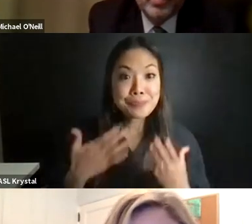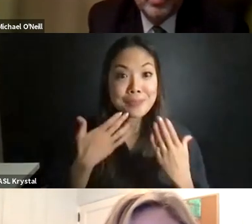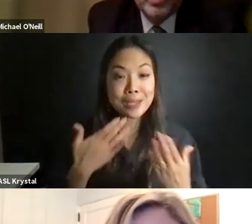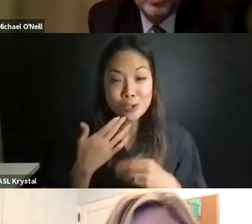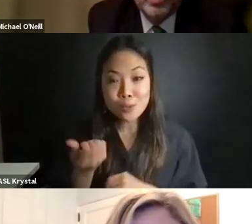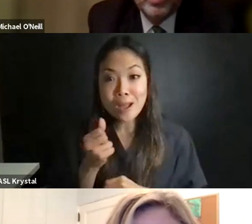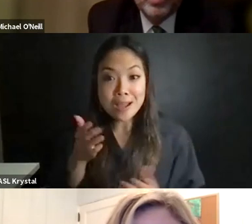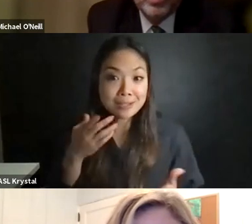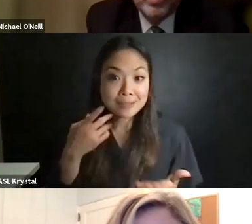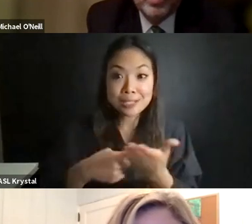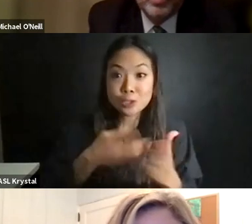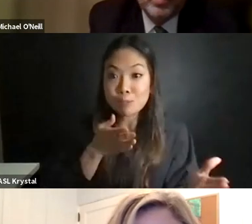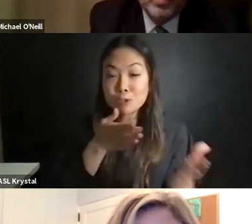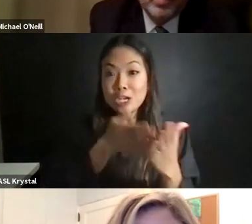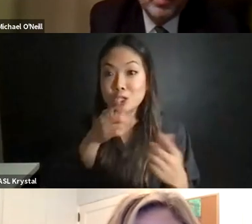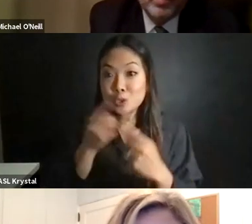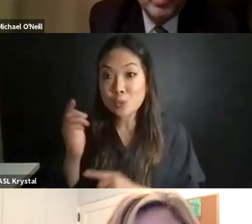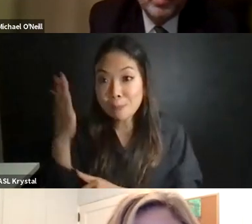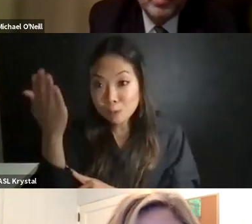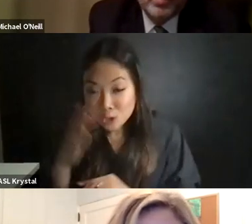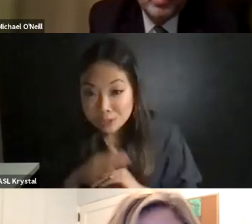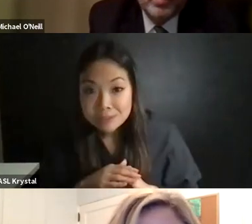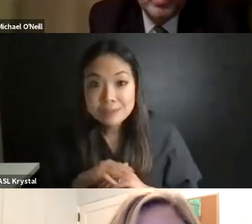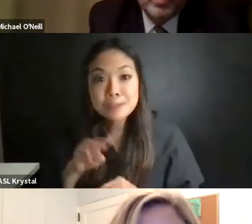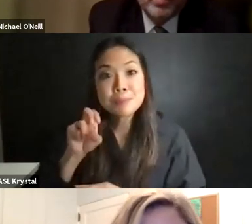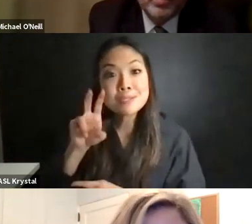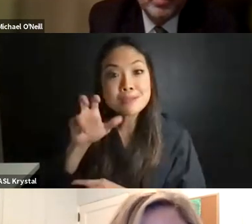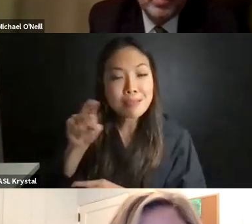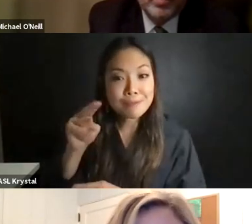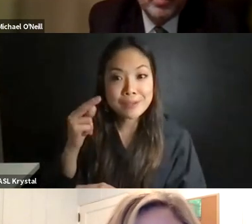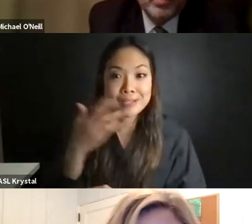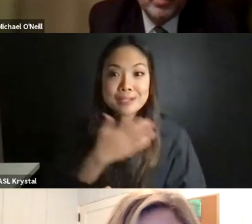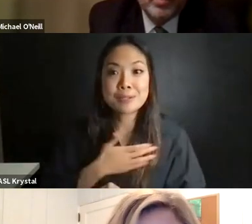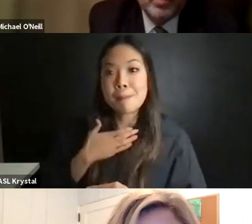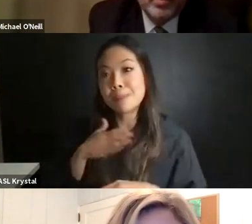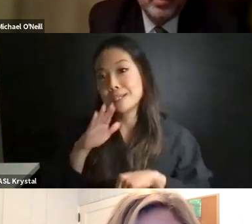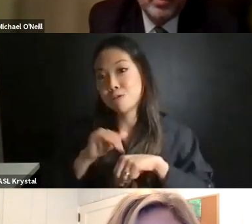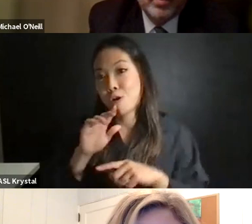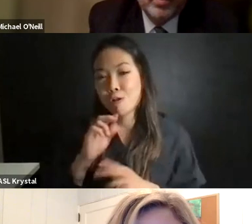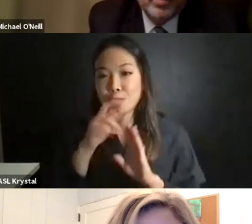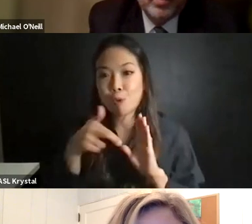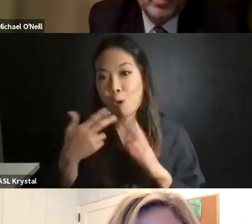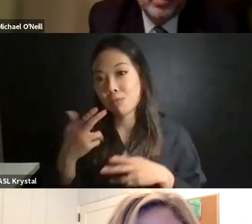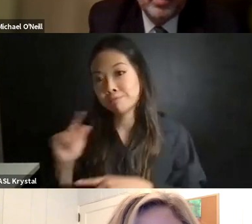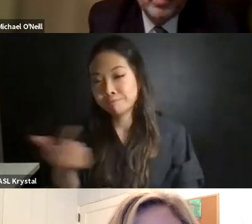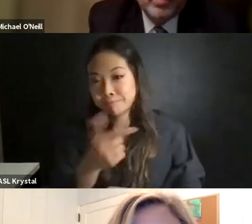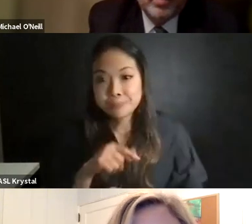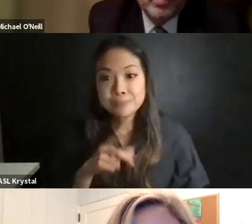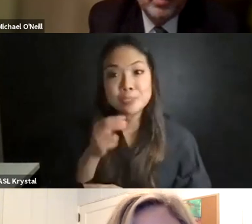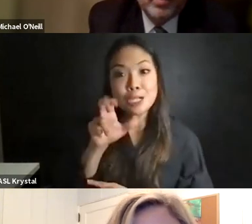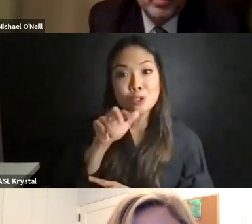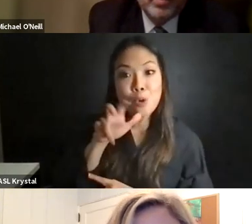objection to the motion ms sullivan will you please call the role dr coleman yes mr de